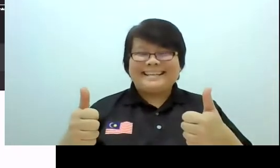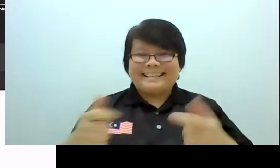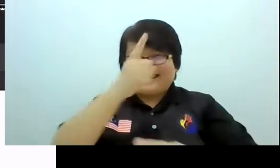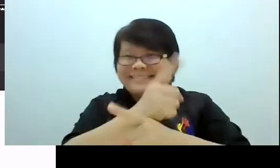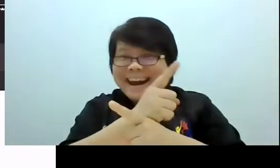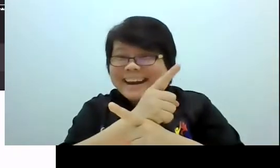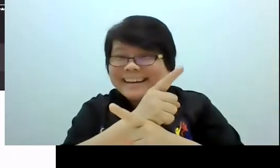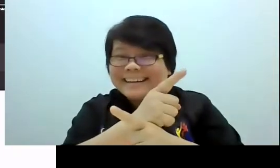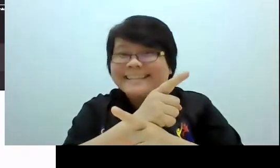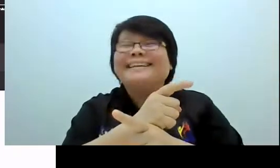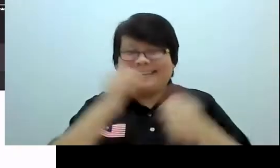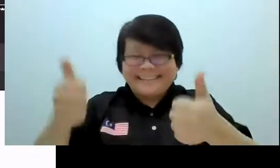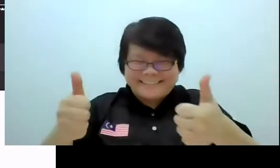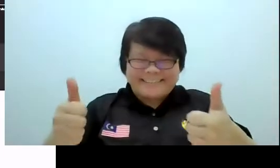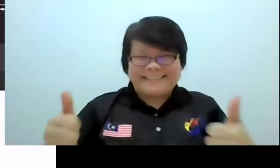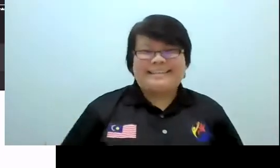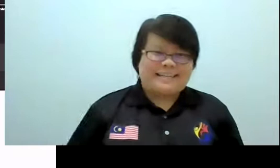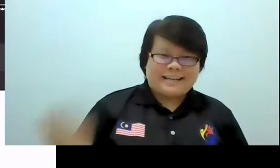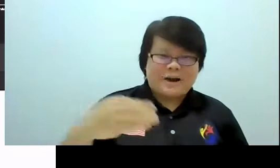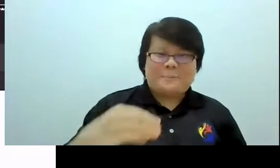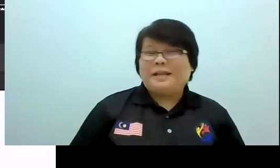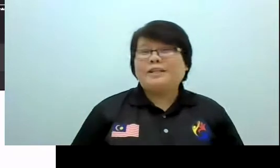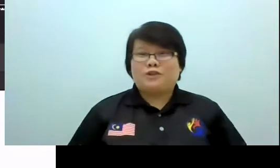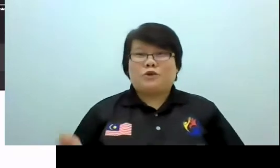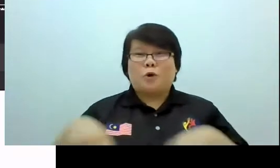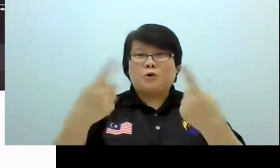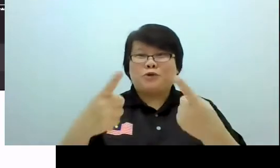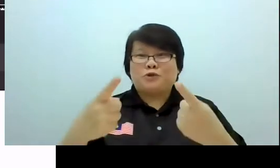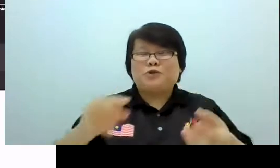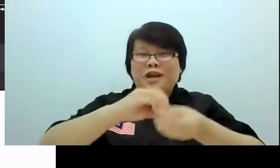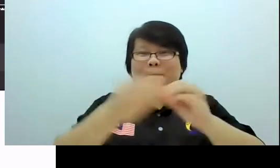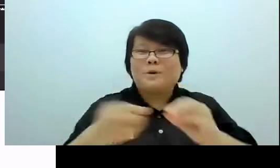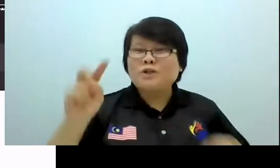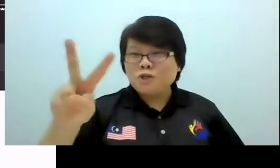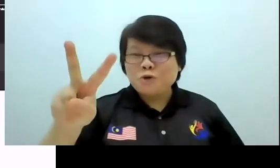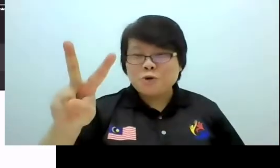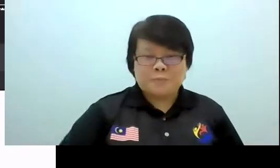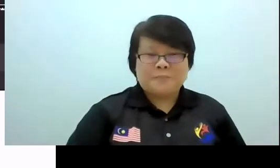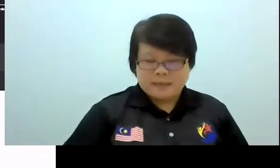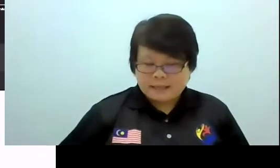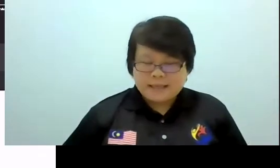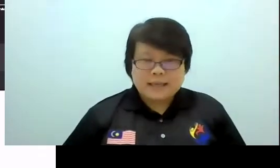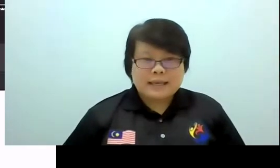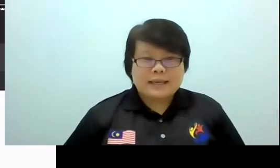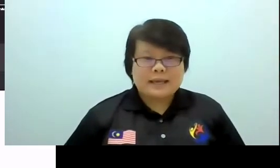Okay, correct? Good. Come, let's go to number two.